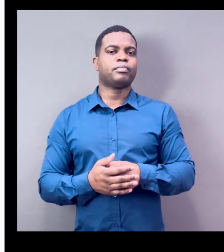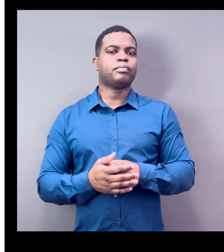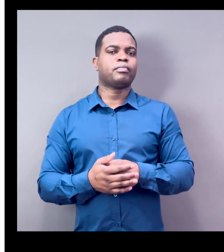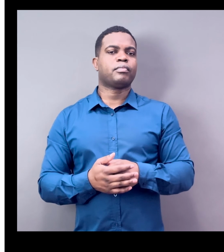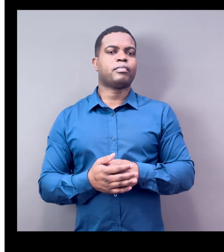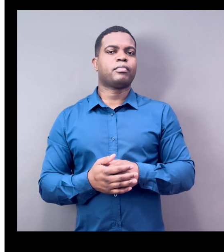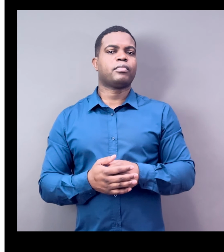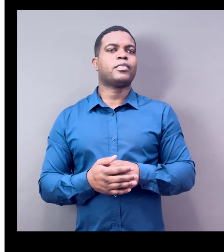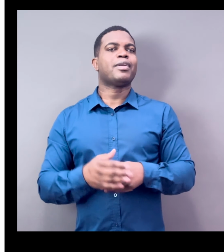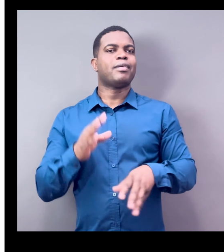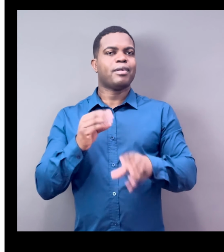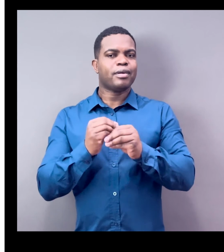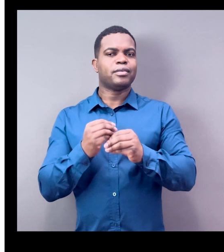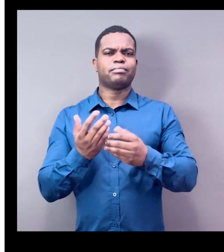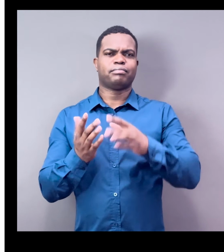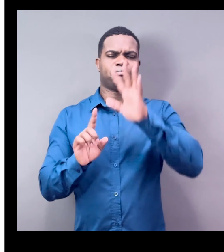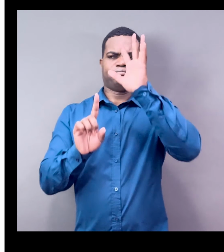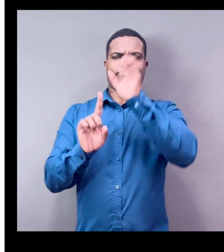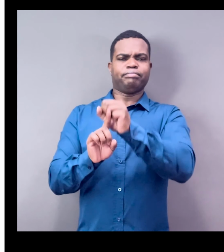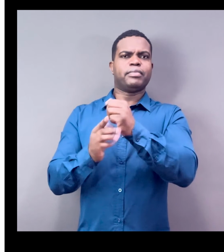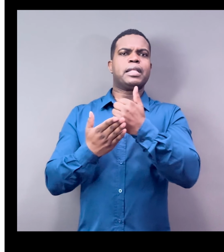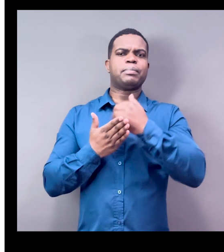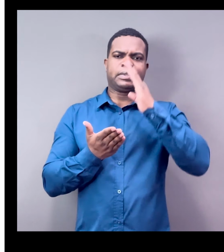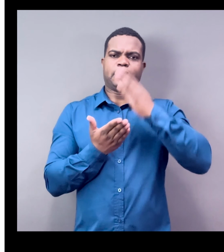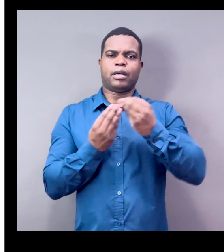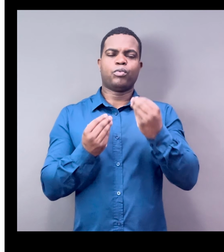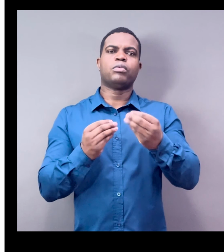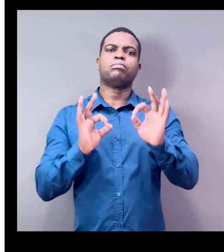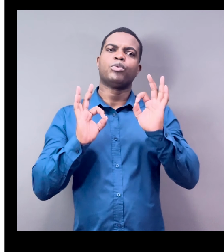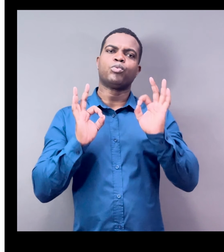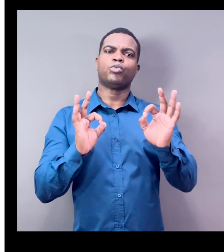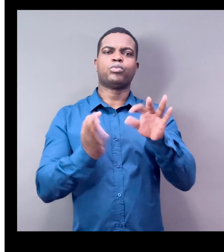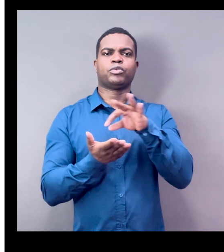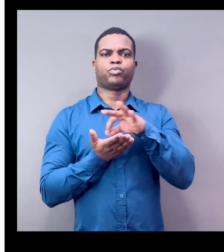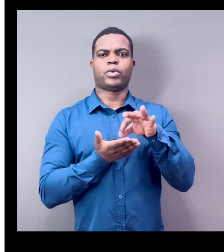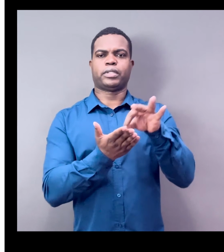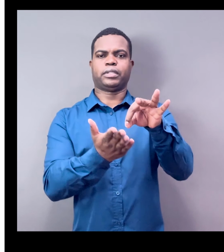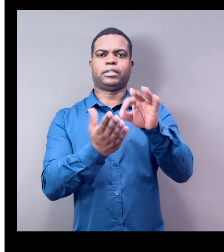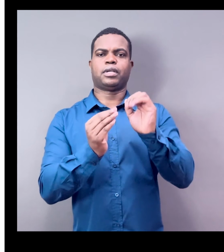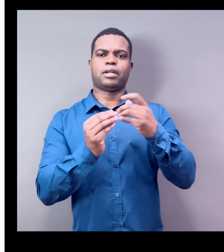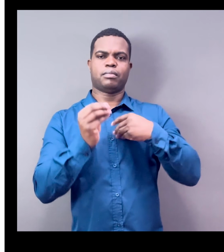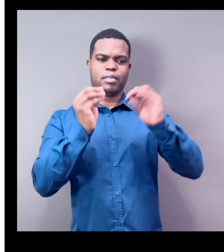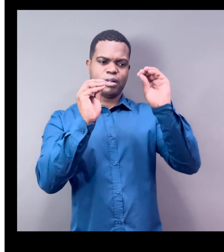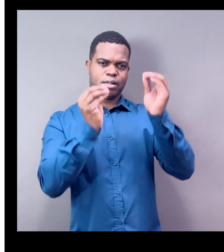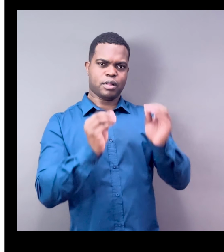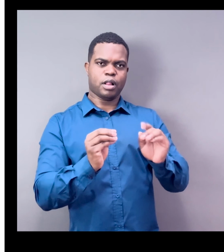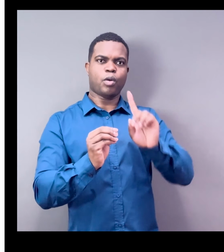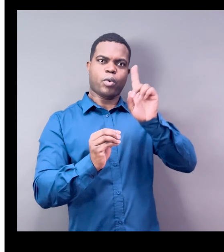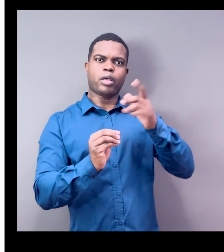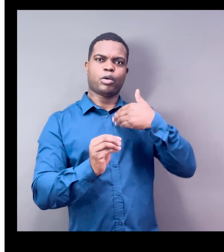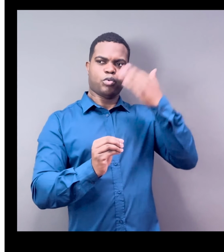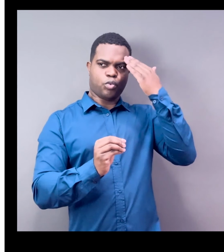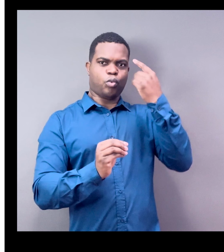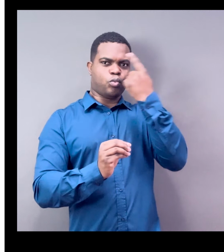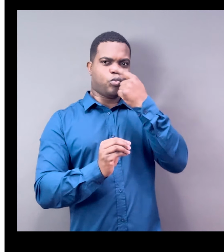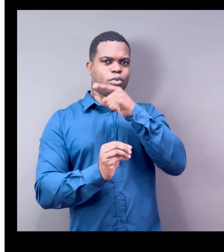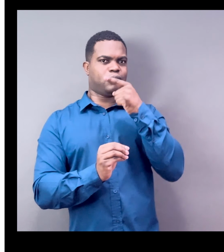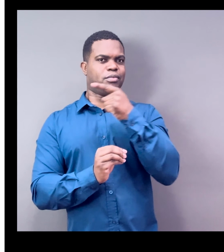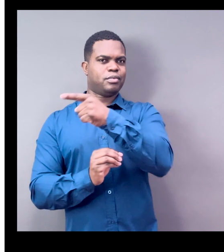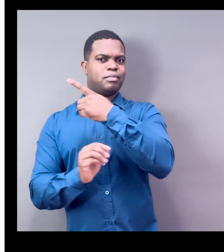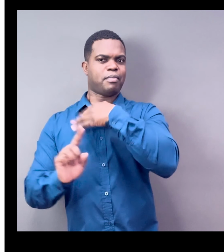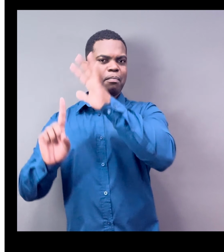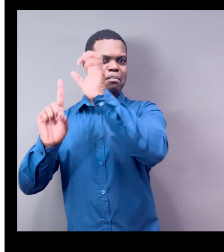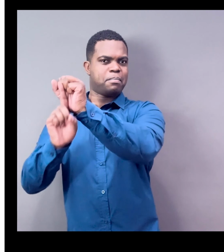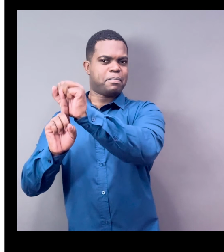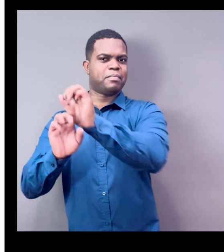allows you to have effective communication strategies because you have already identified them, you